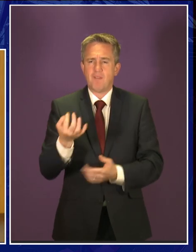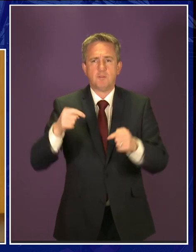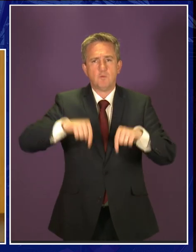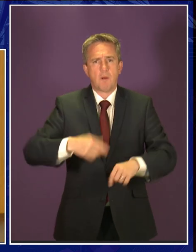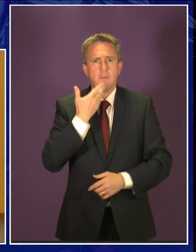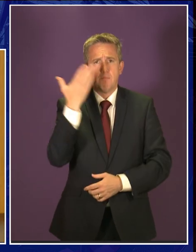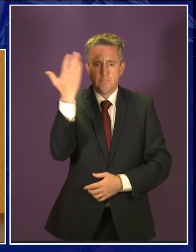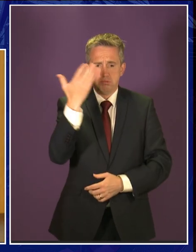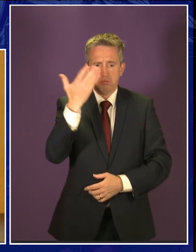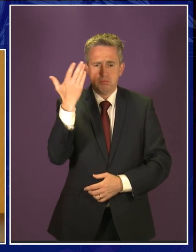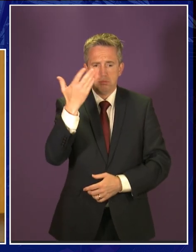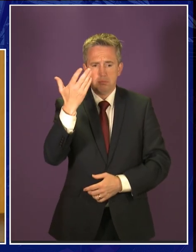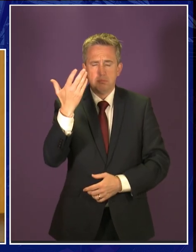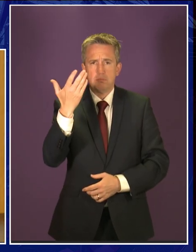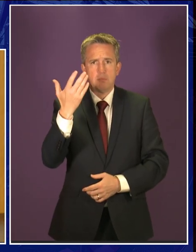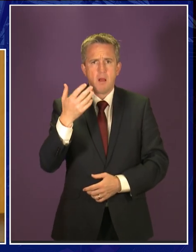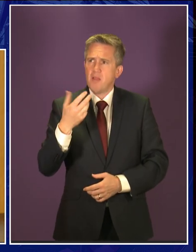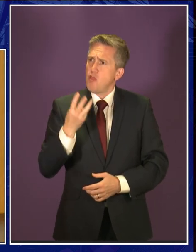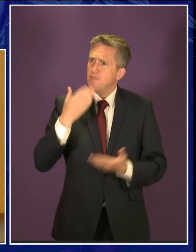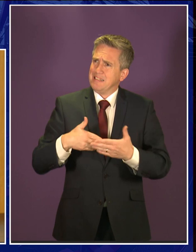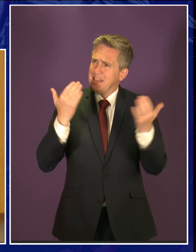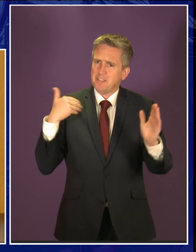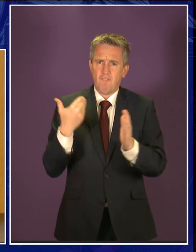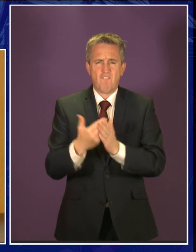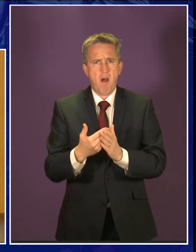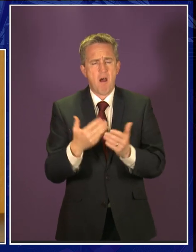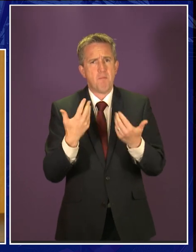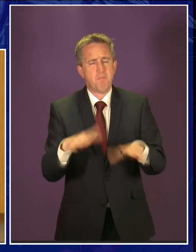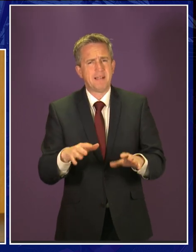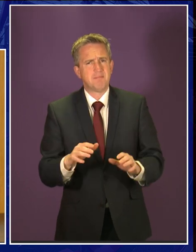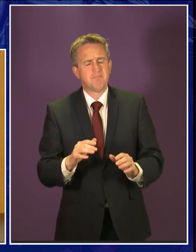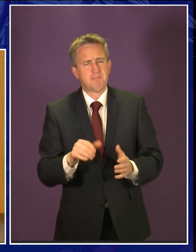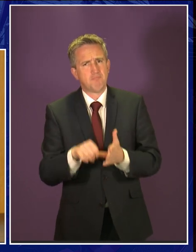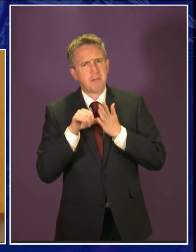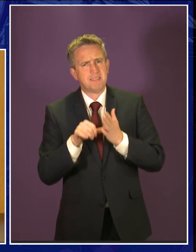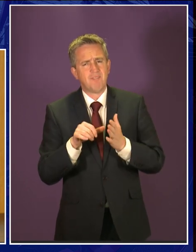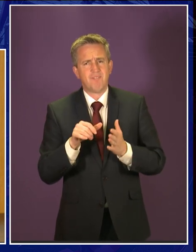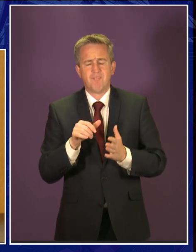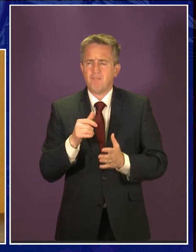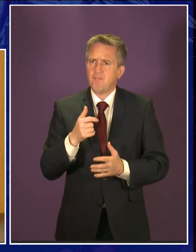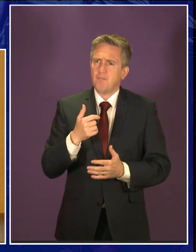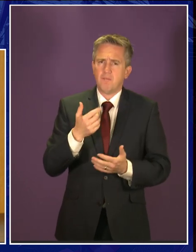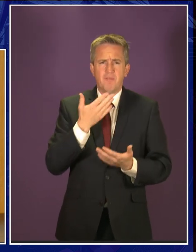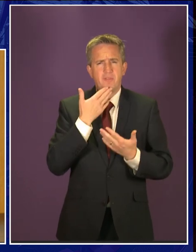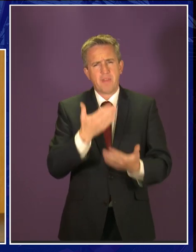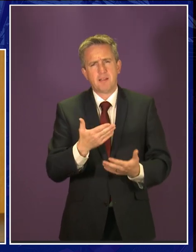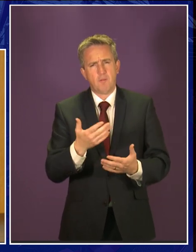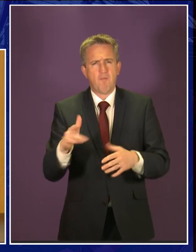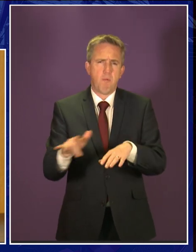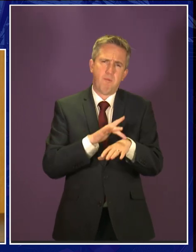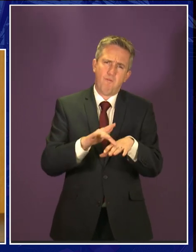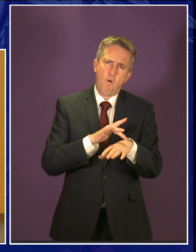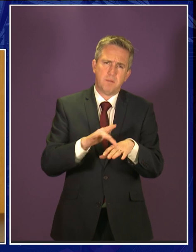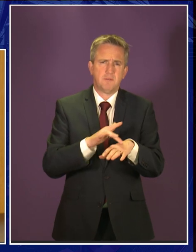the incredible team that has organized our 3 days here together. I have really enjoyed the presentations. Thank you for the beautiful